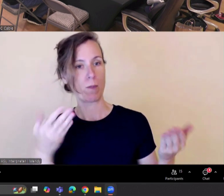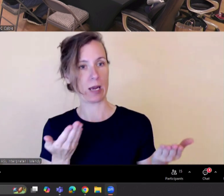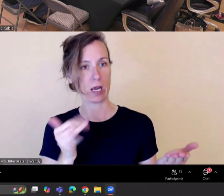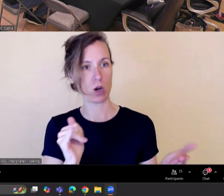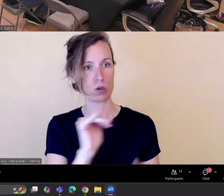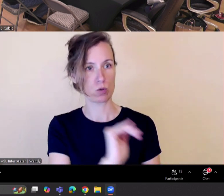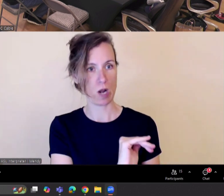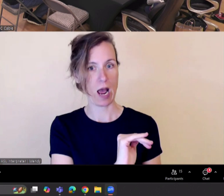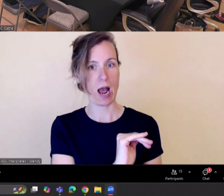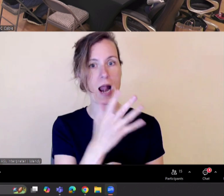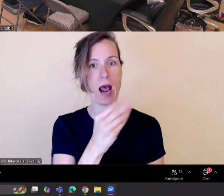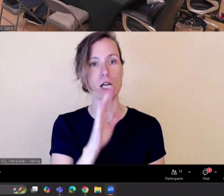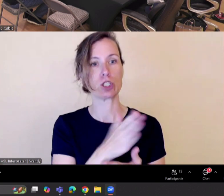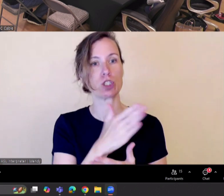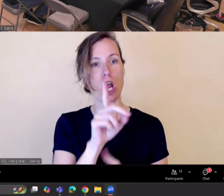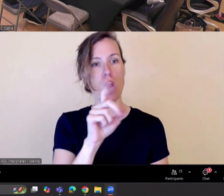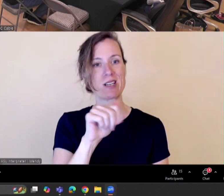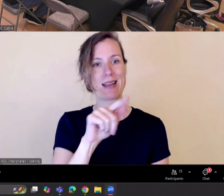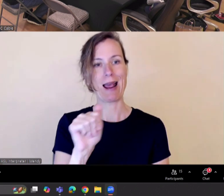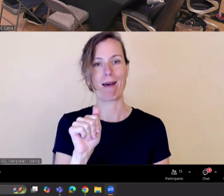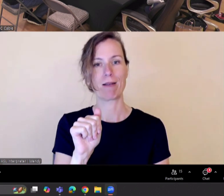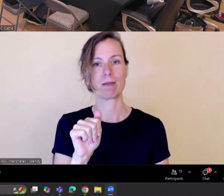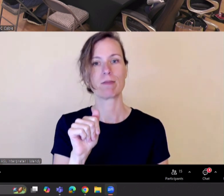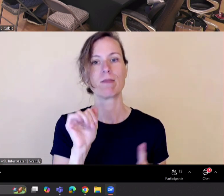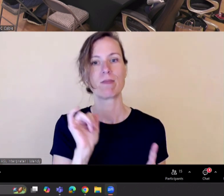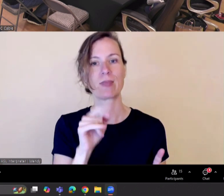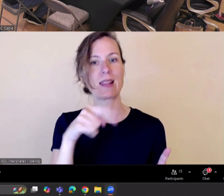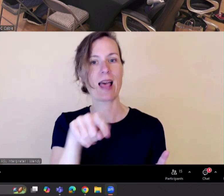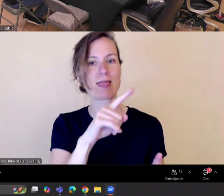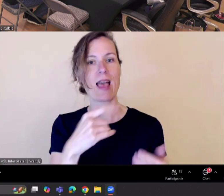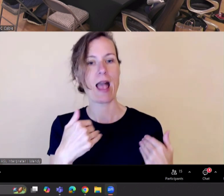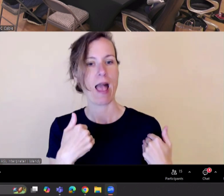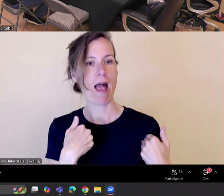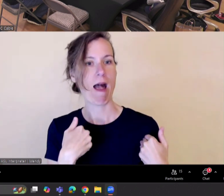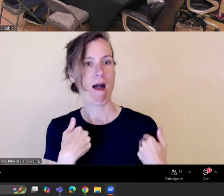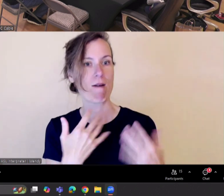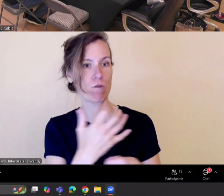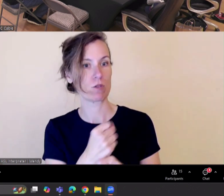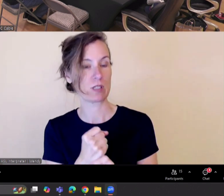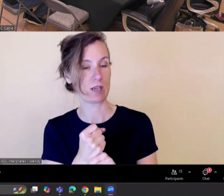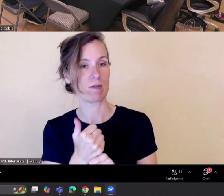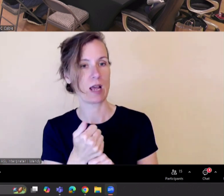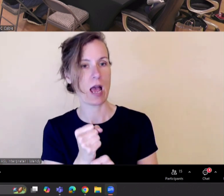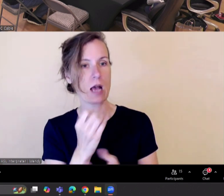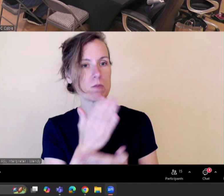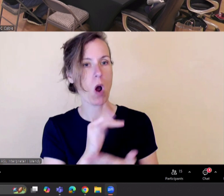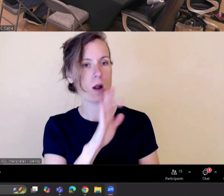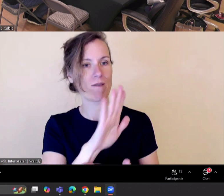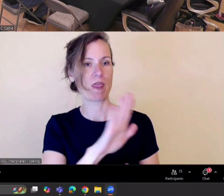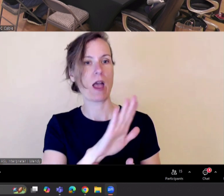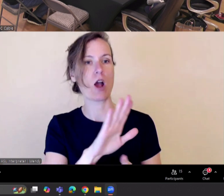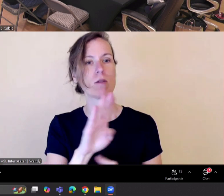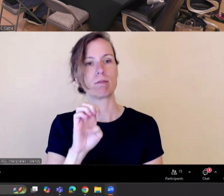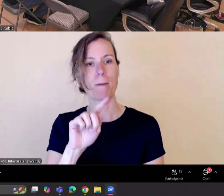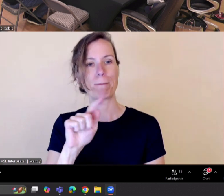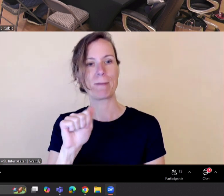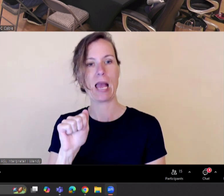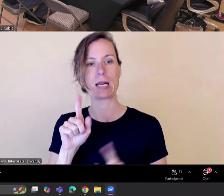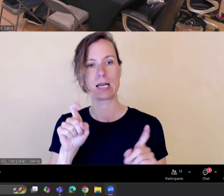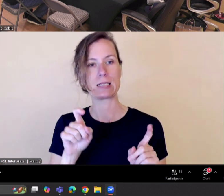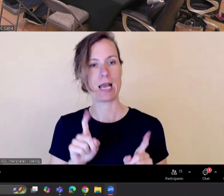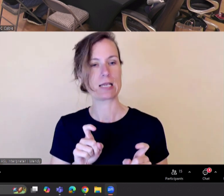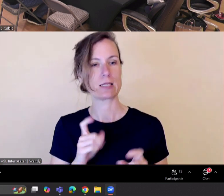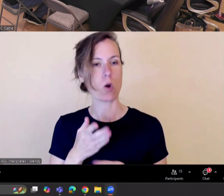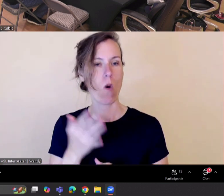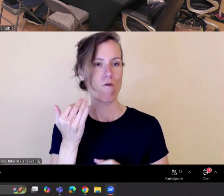the data that they have obtained as a result of their beta testing over about the past 12